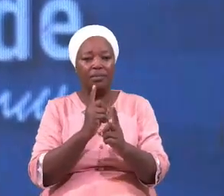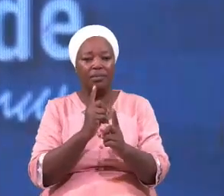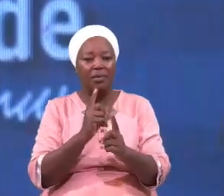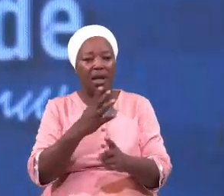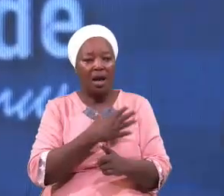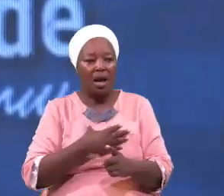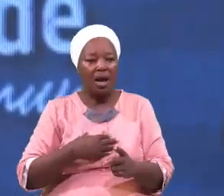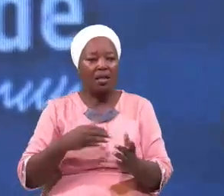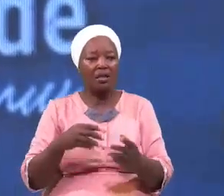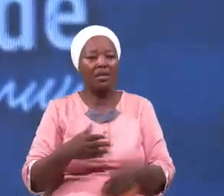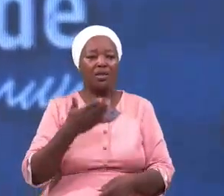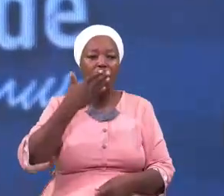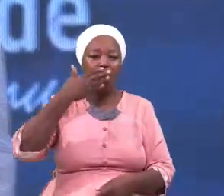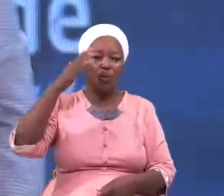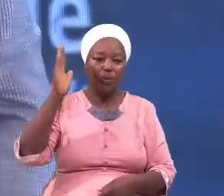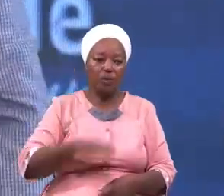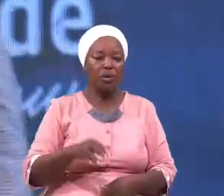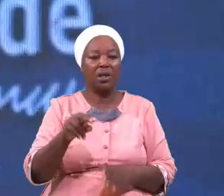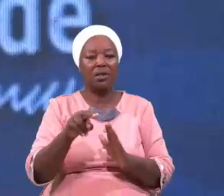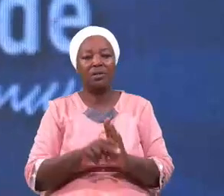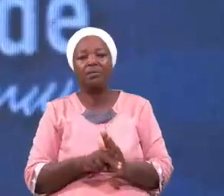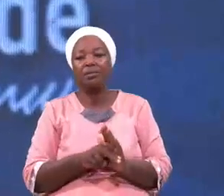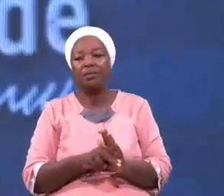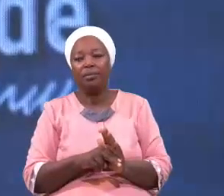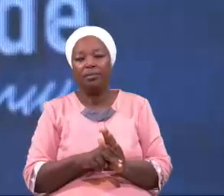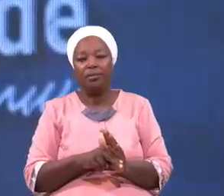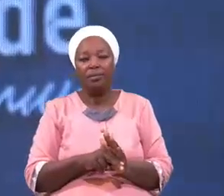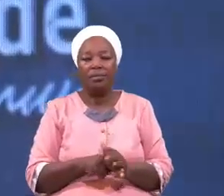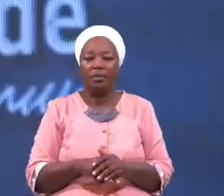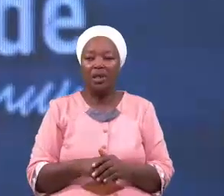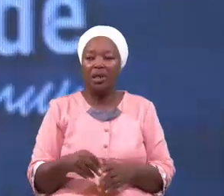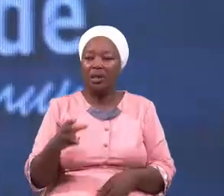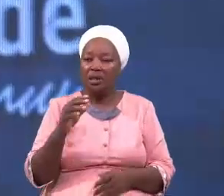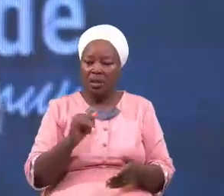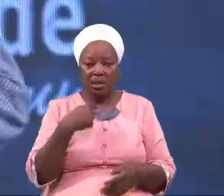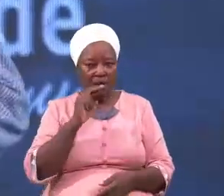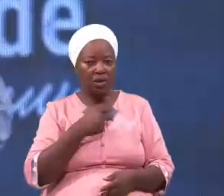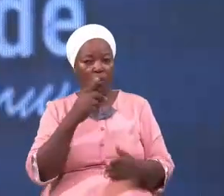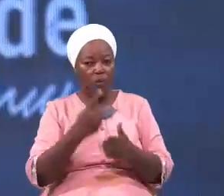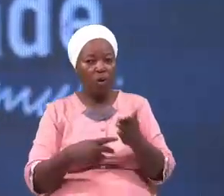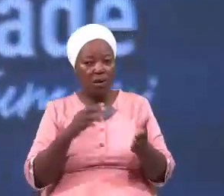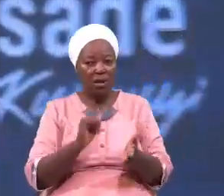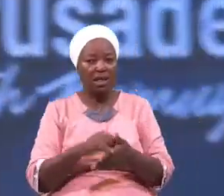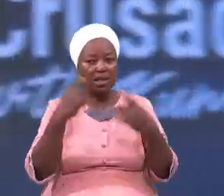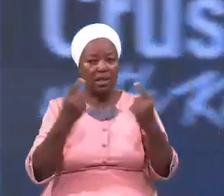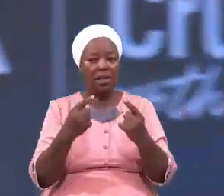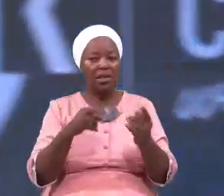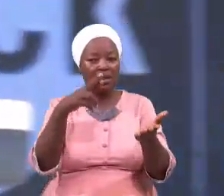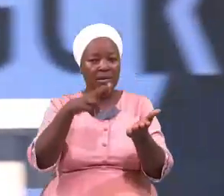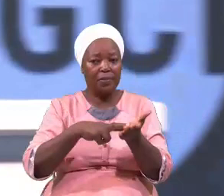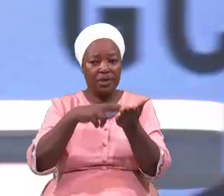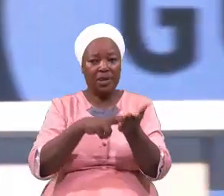and wickedness. Now it tells us what the leaven represents.